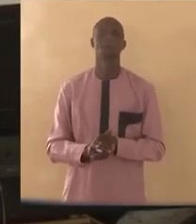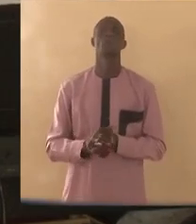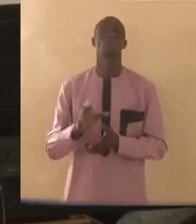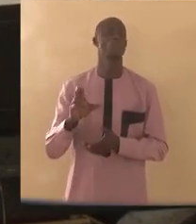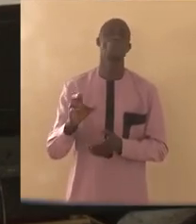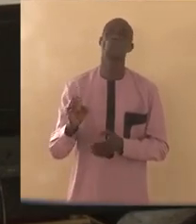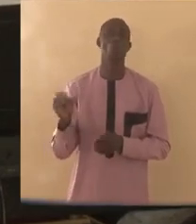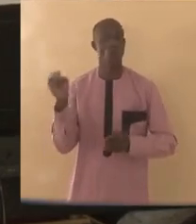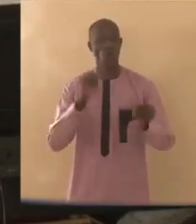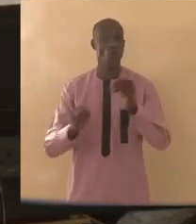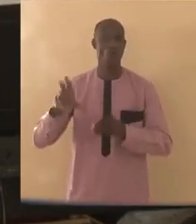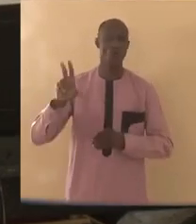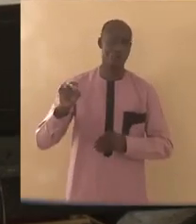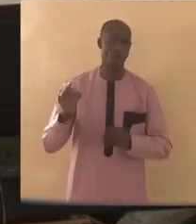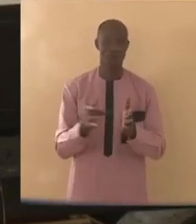orphans. Oh no.